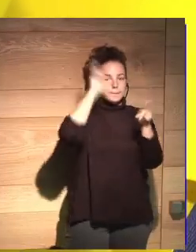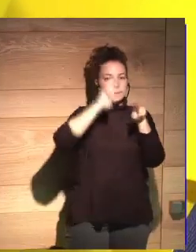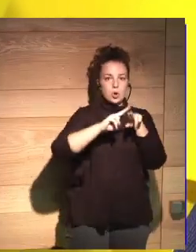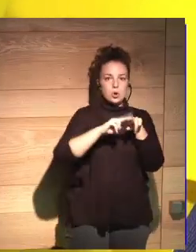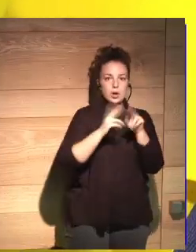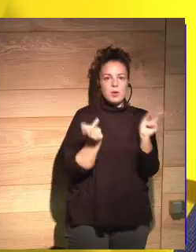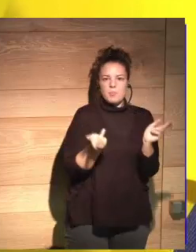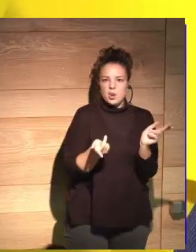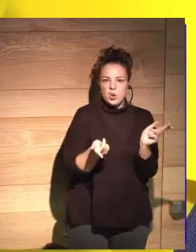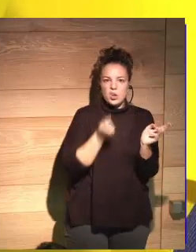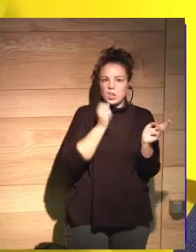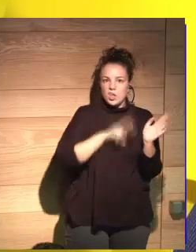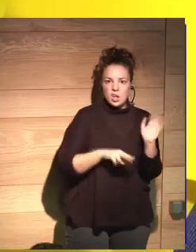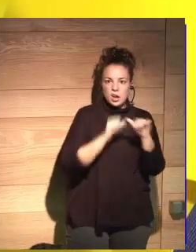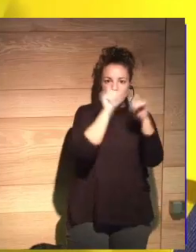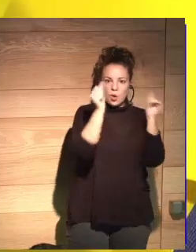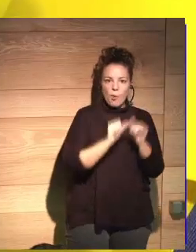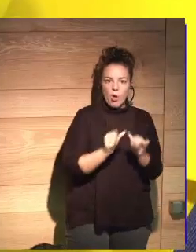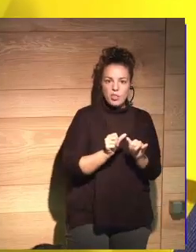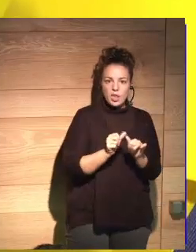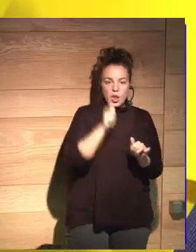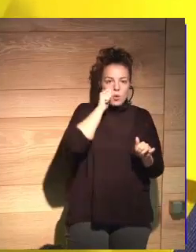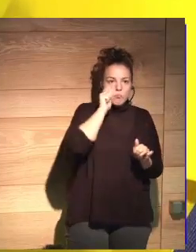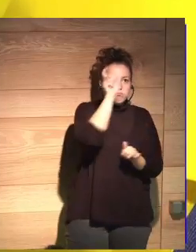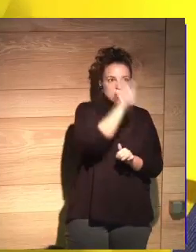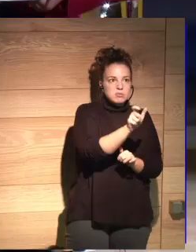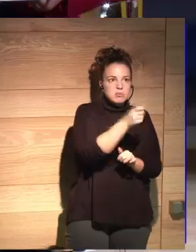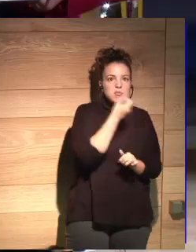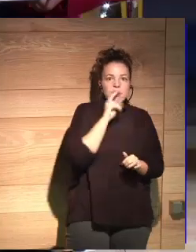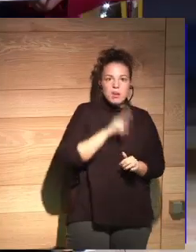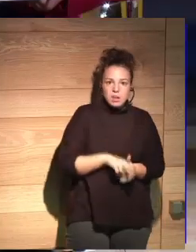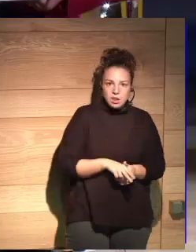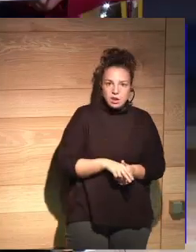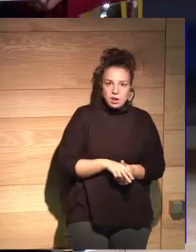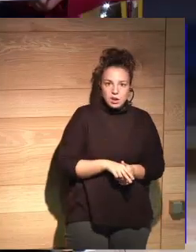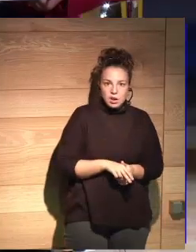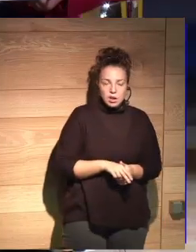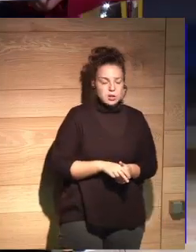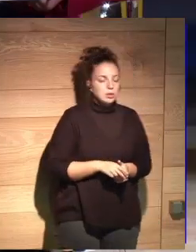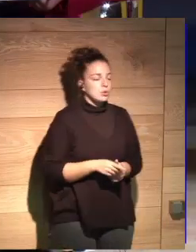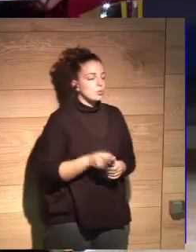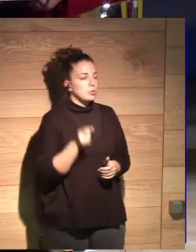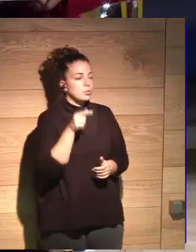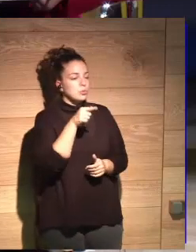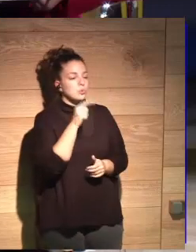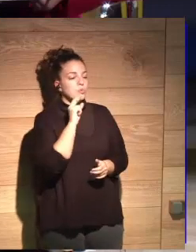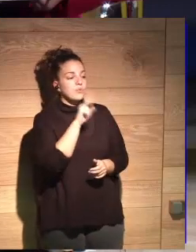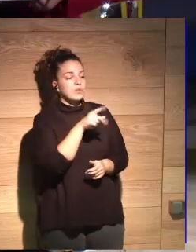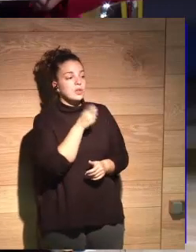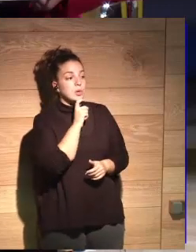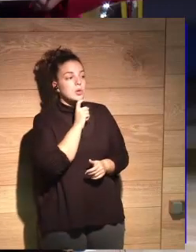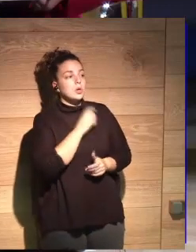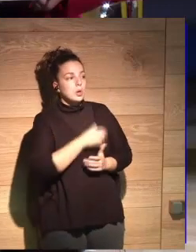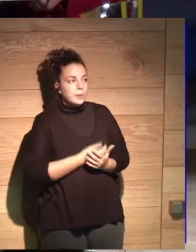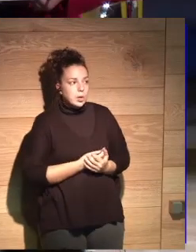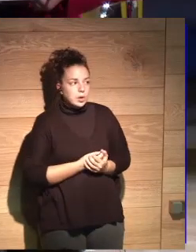tall, dark hair, who can have a model of a human being on his hand. How do you see it, Anders? So